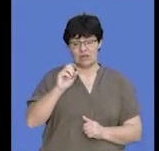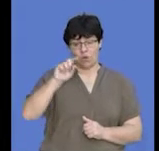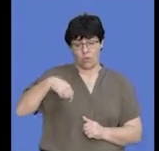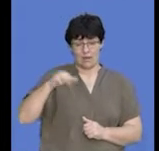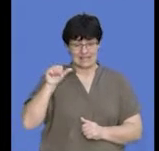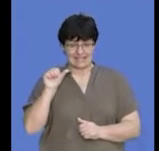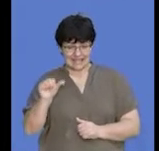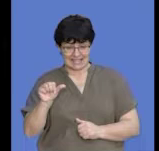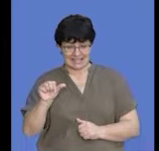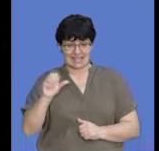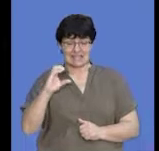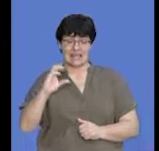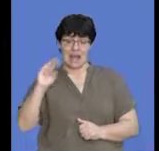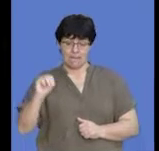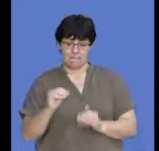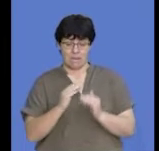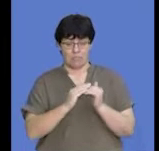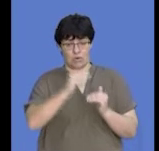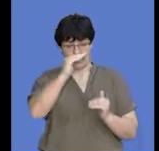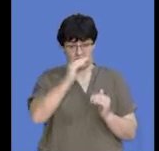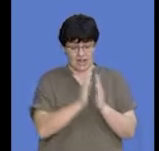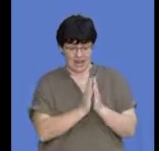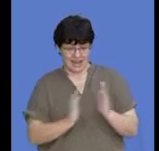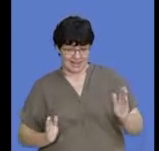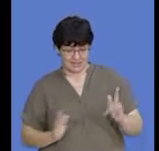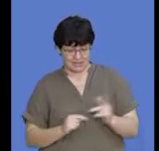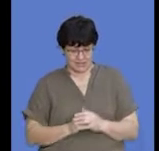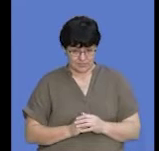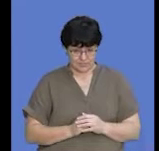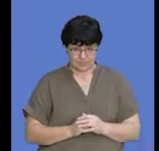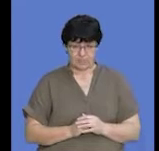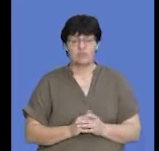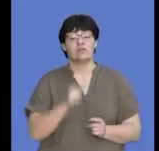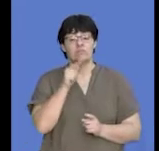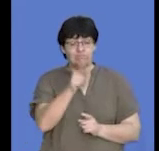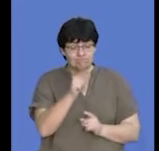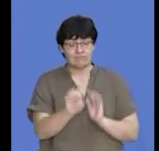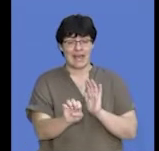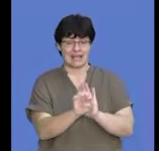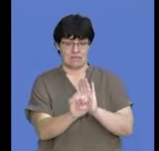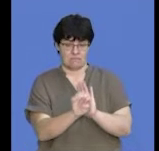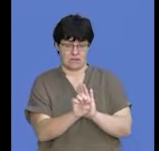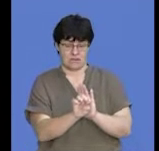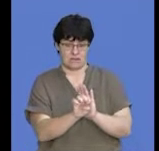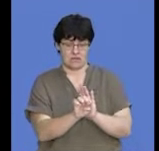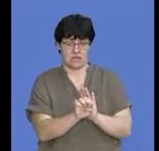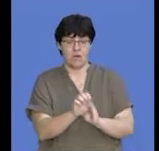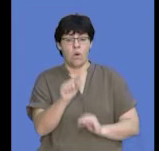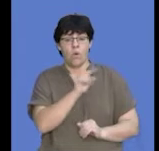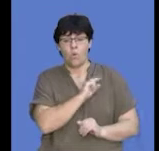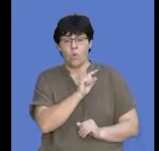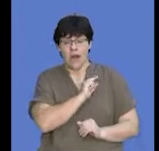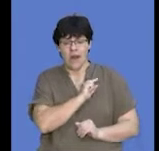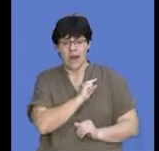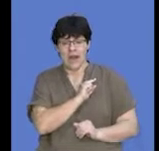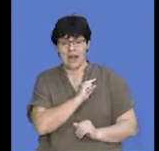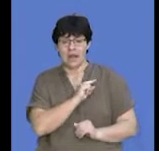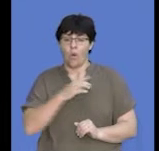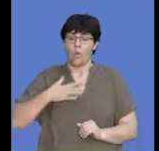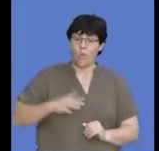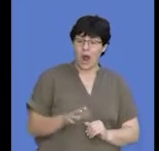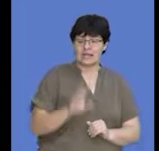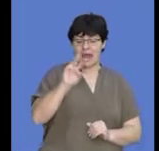0.6 centimeters for my breadth. But note that in this particular example, because I want my answer in